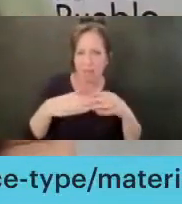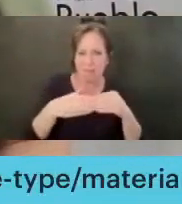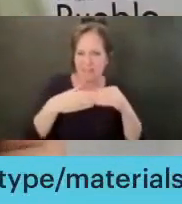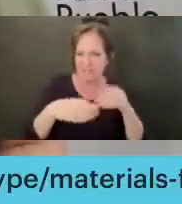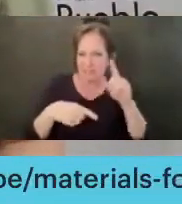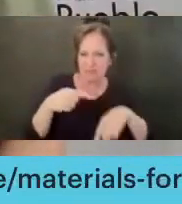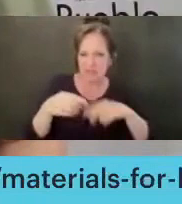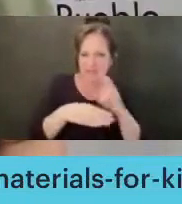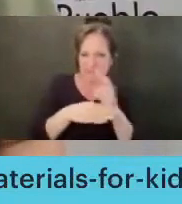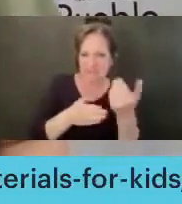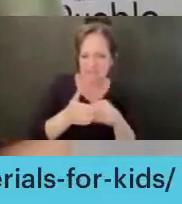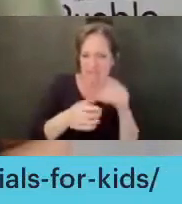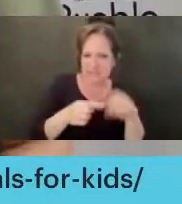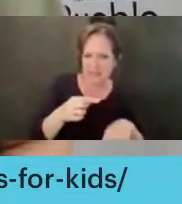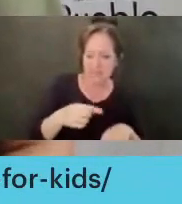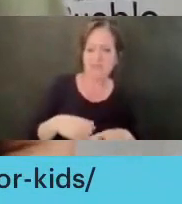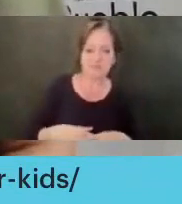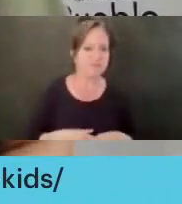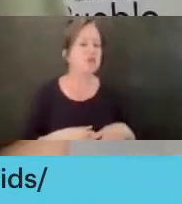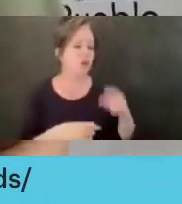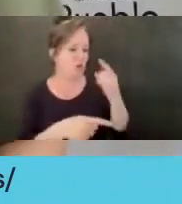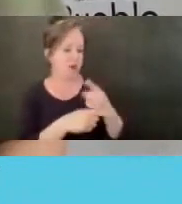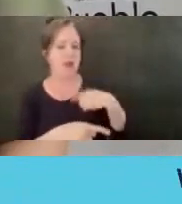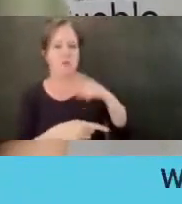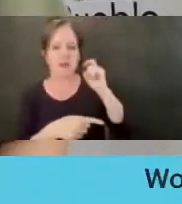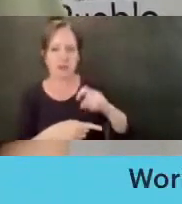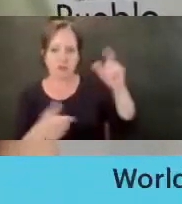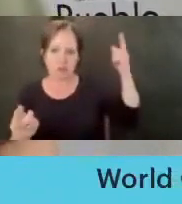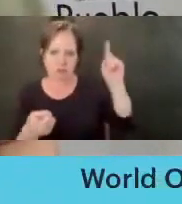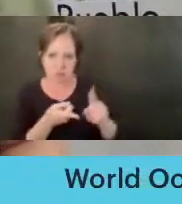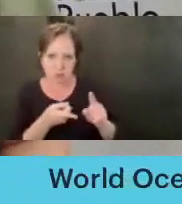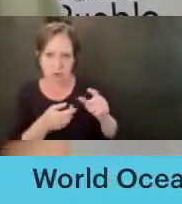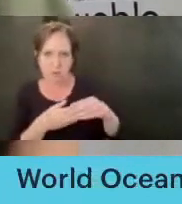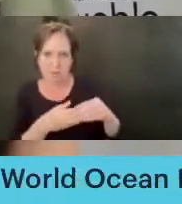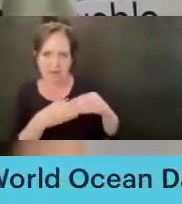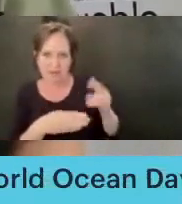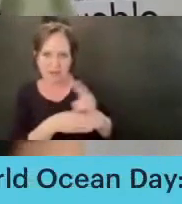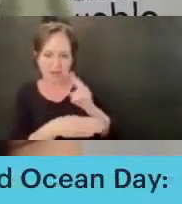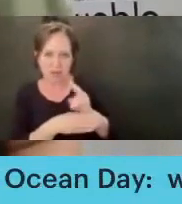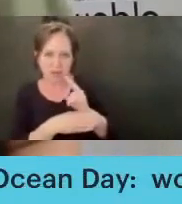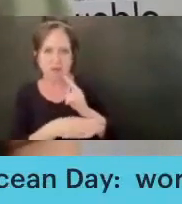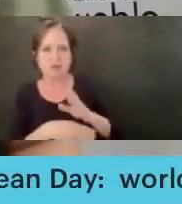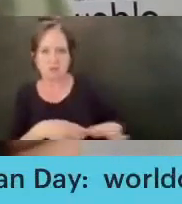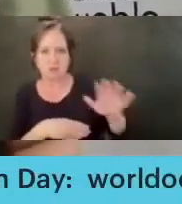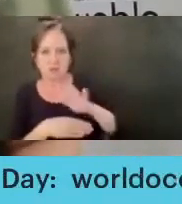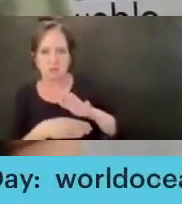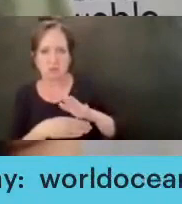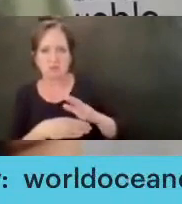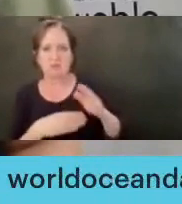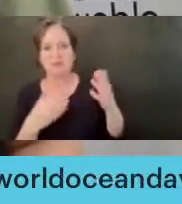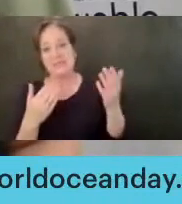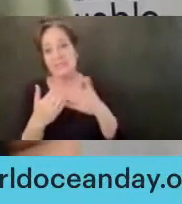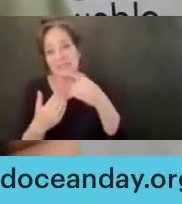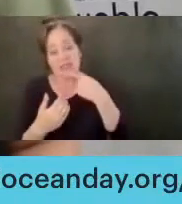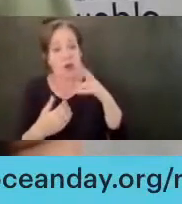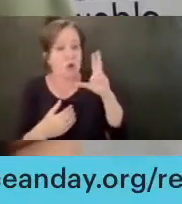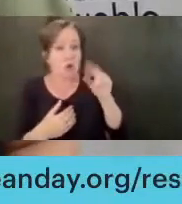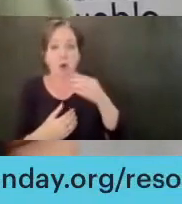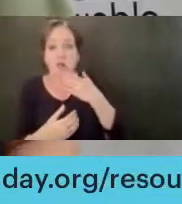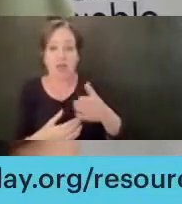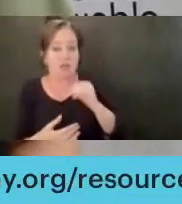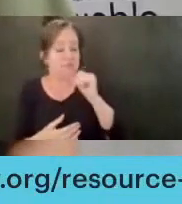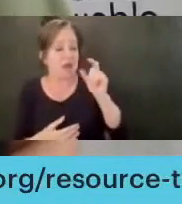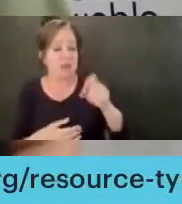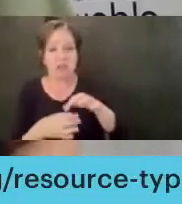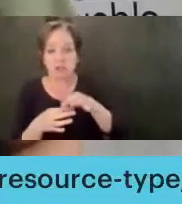recycled. We have to cut down our use of plastic overall. Yes. So it's easy to just say, no thanks, I don't need a straw